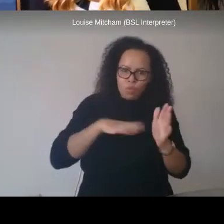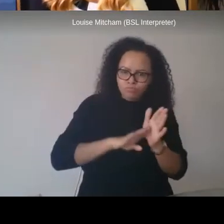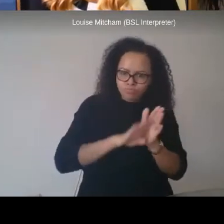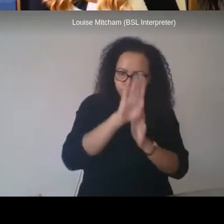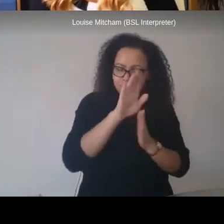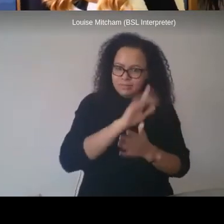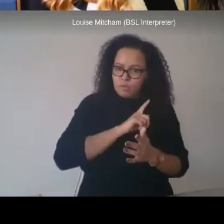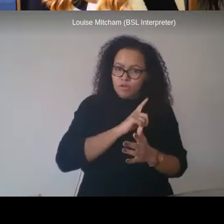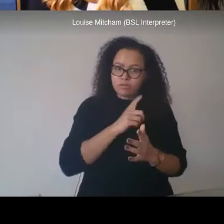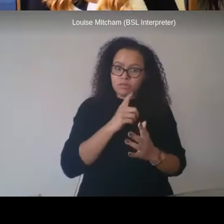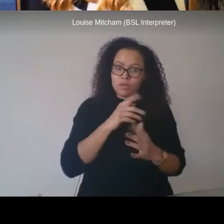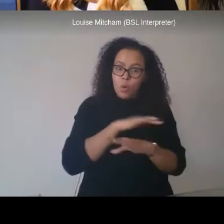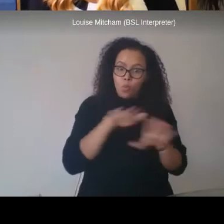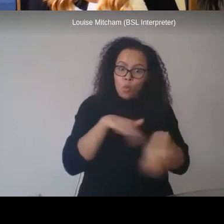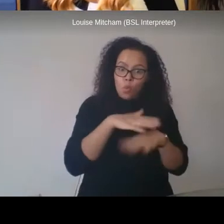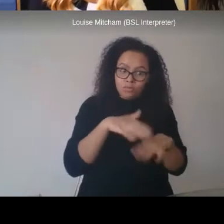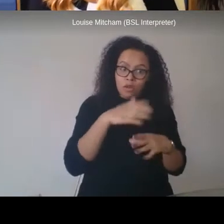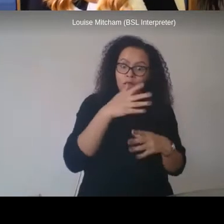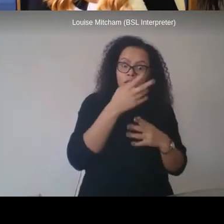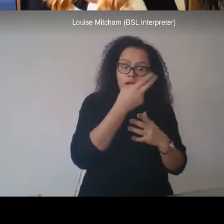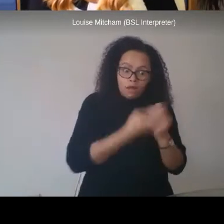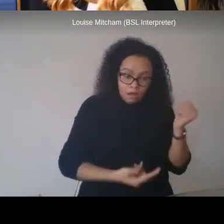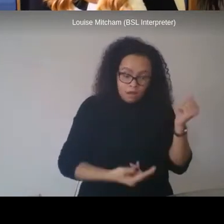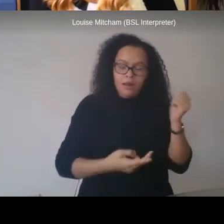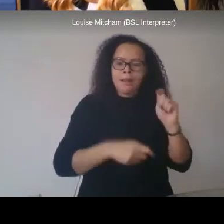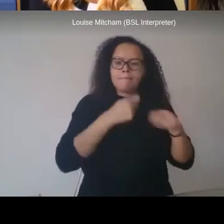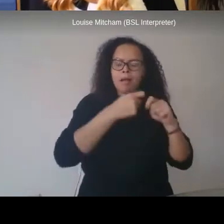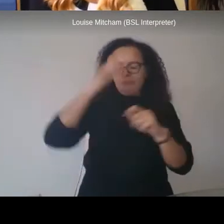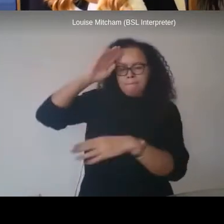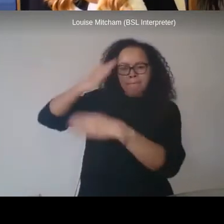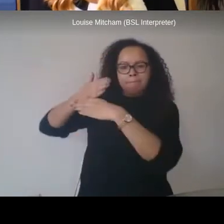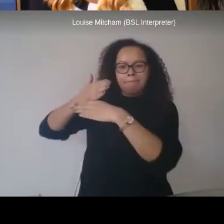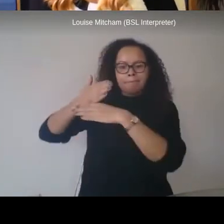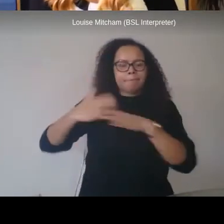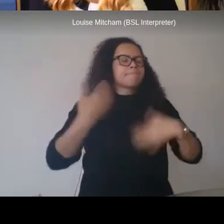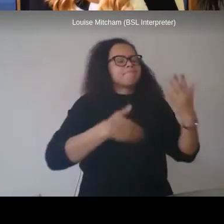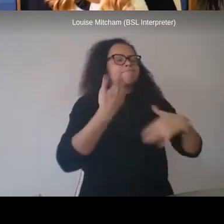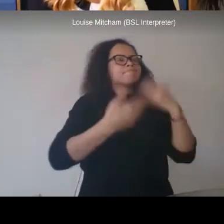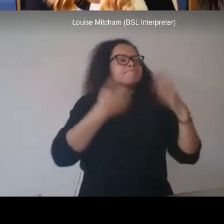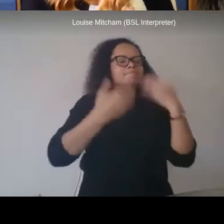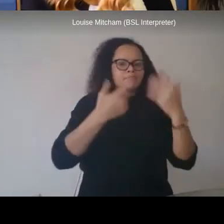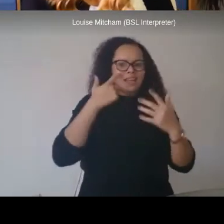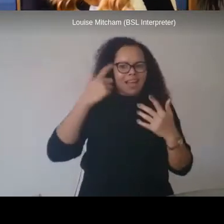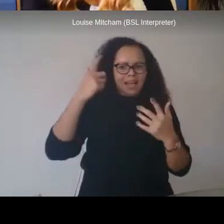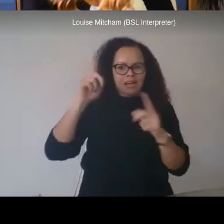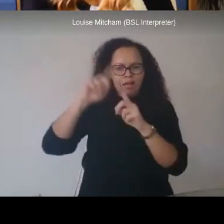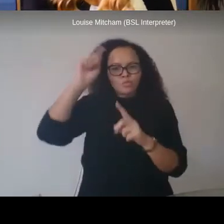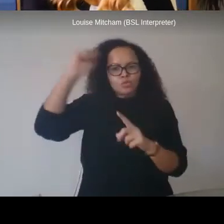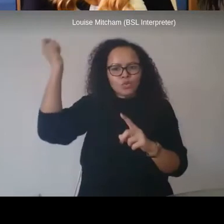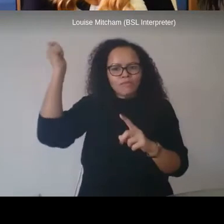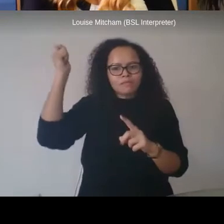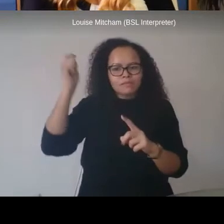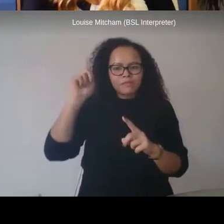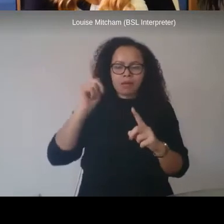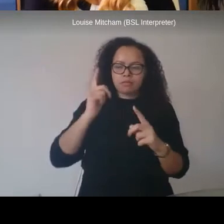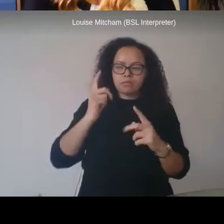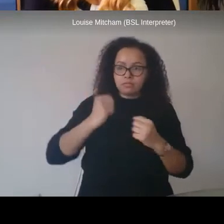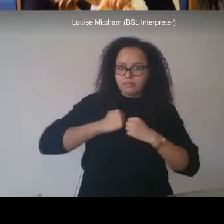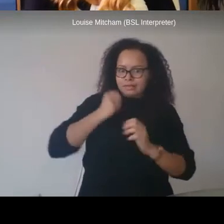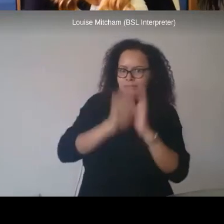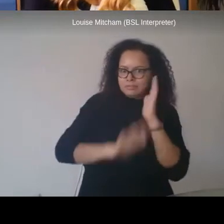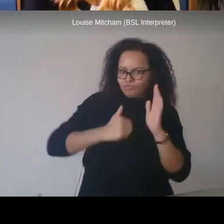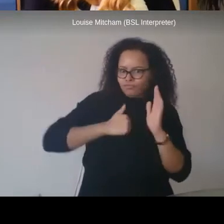and being away from it all. But likewise, I think during, certainly from our experience as an organisation, there's